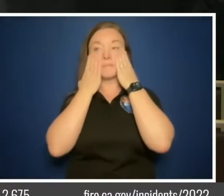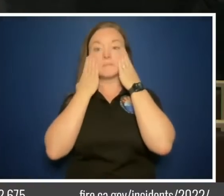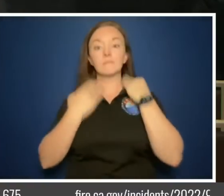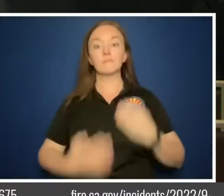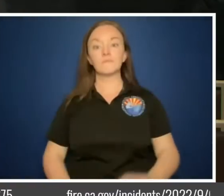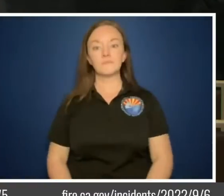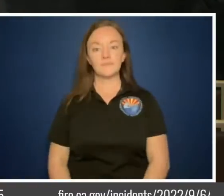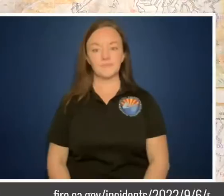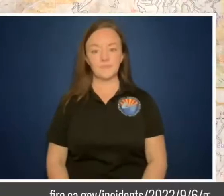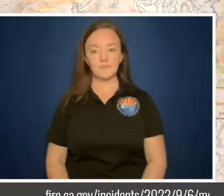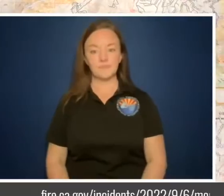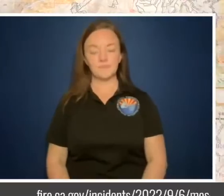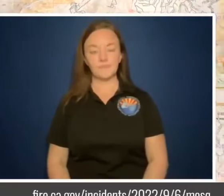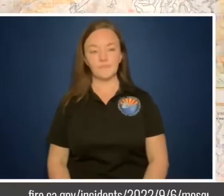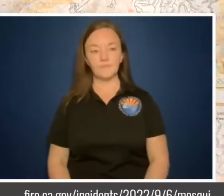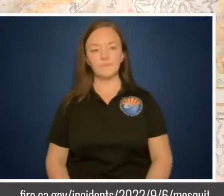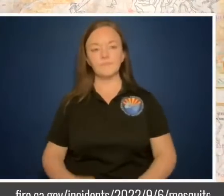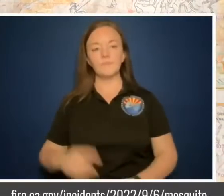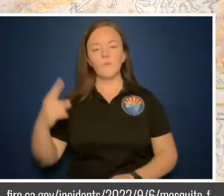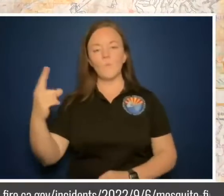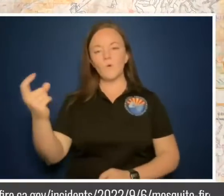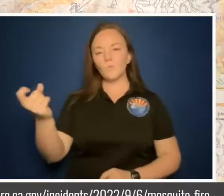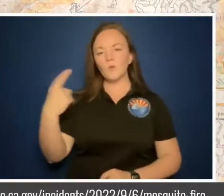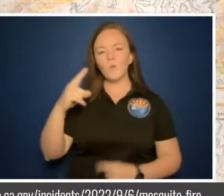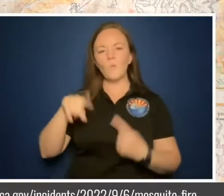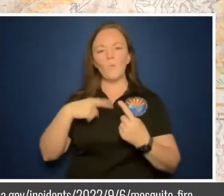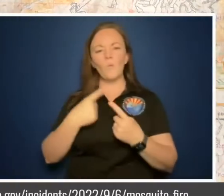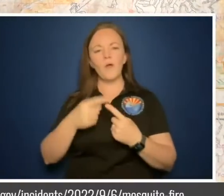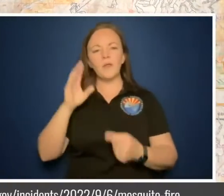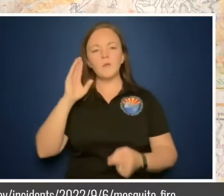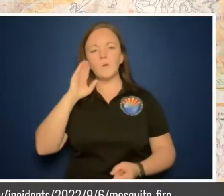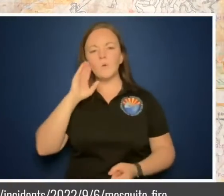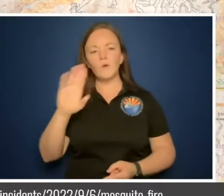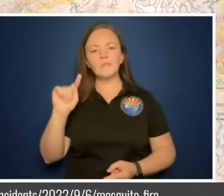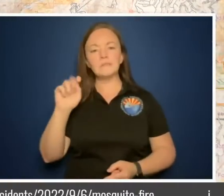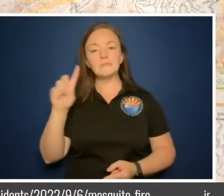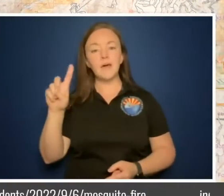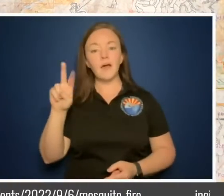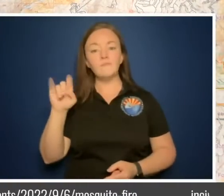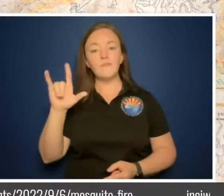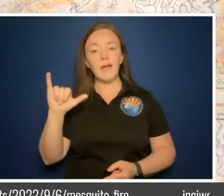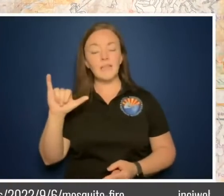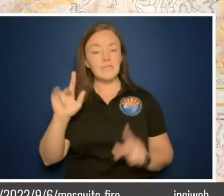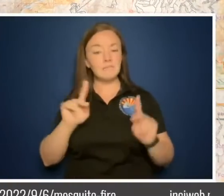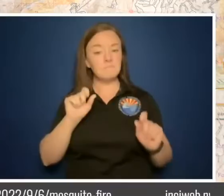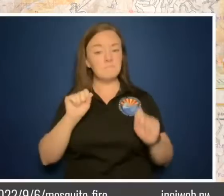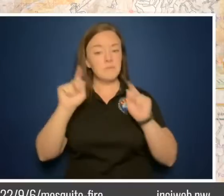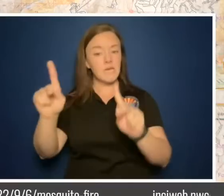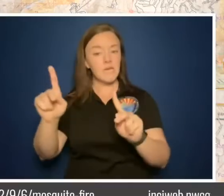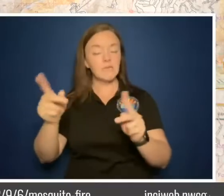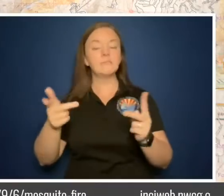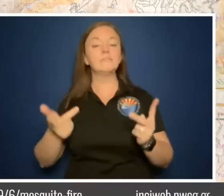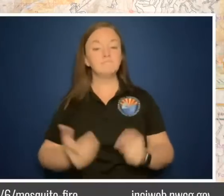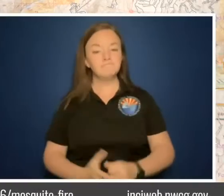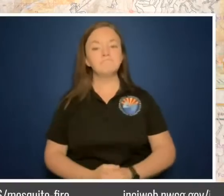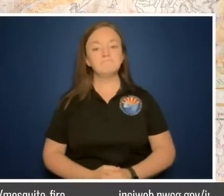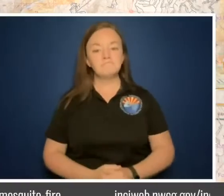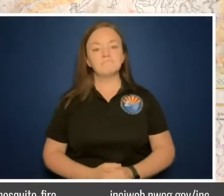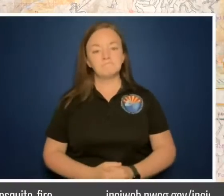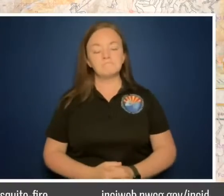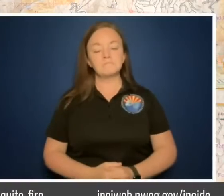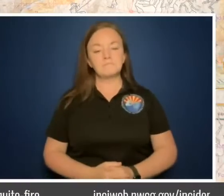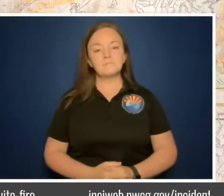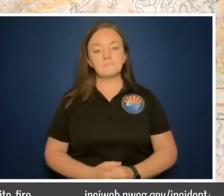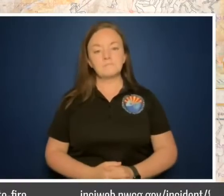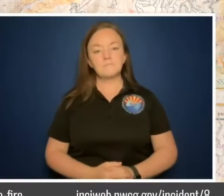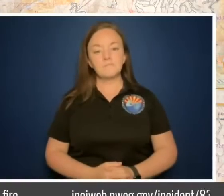One question was, when will Todd Valley repopulate? And that is really a determination that